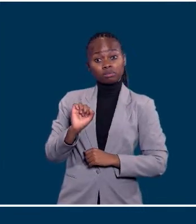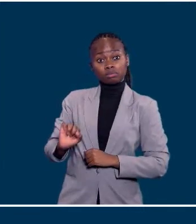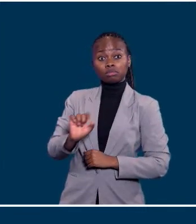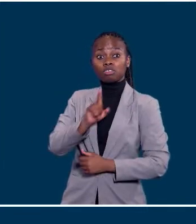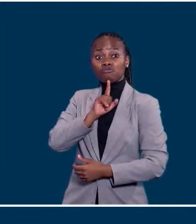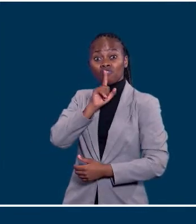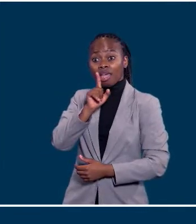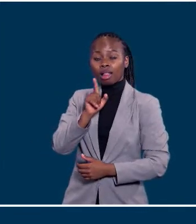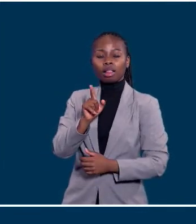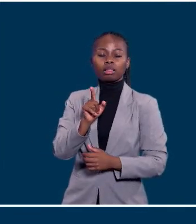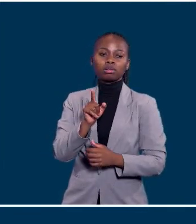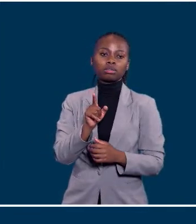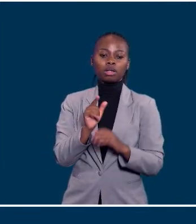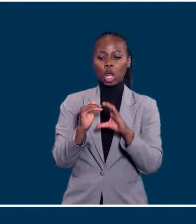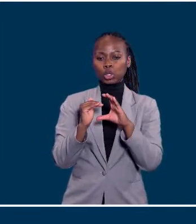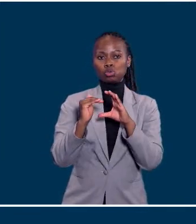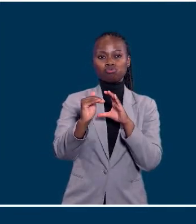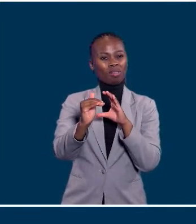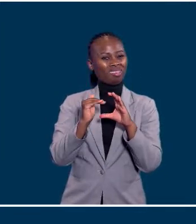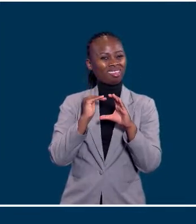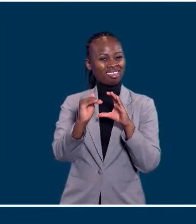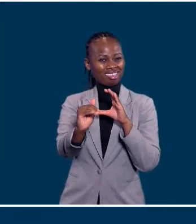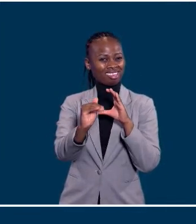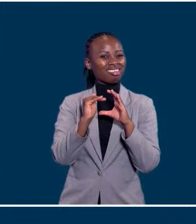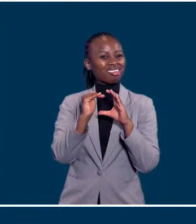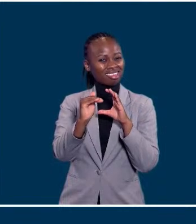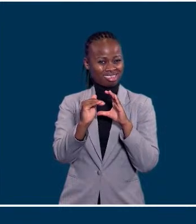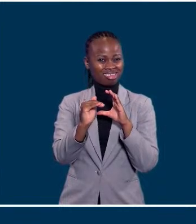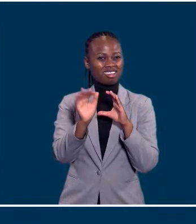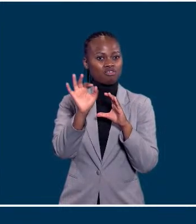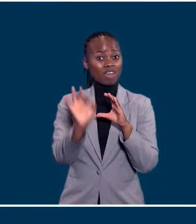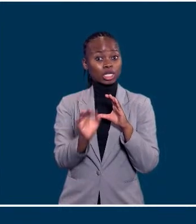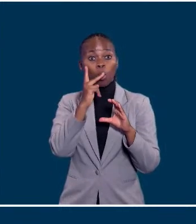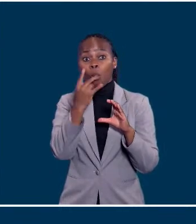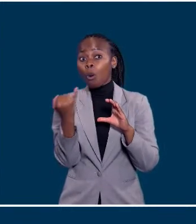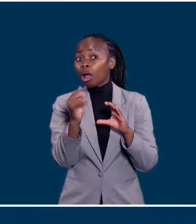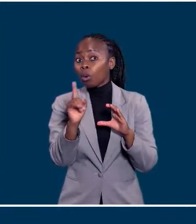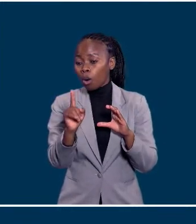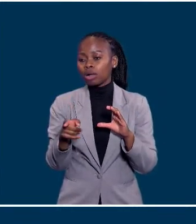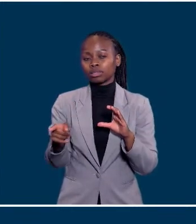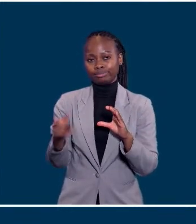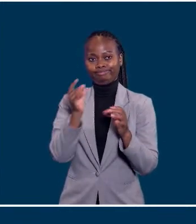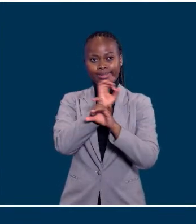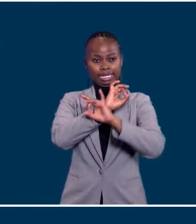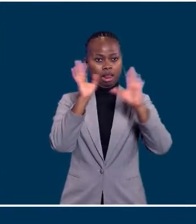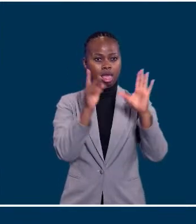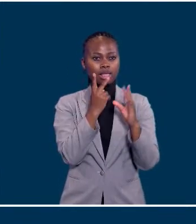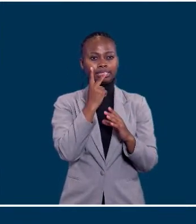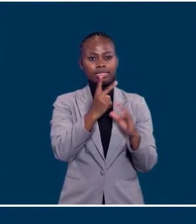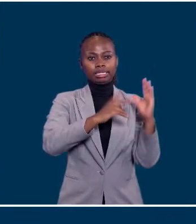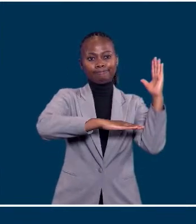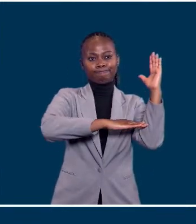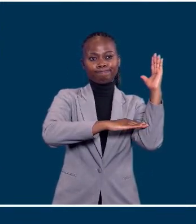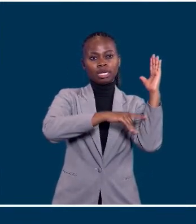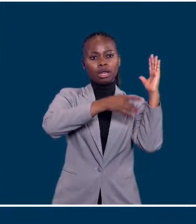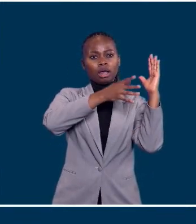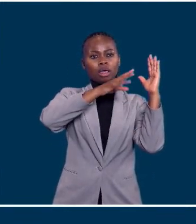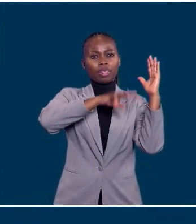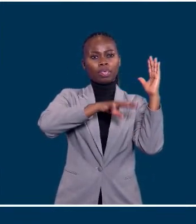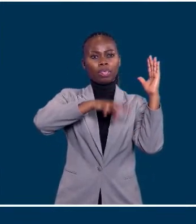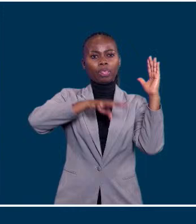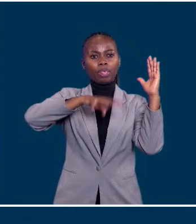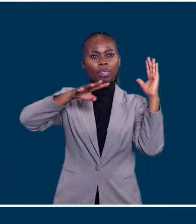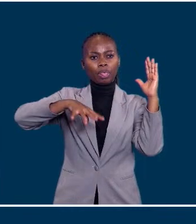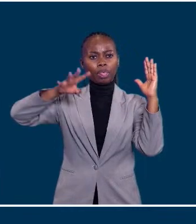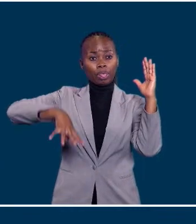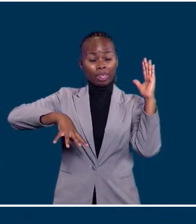rate decomposition looks like. So this comes out of our model and shows you what the constituent parts of that